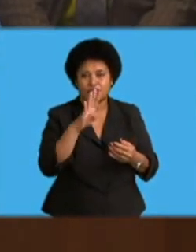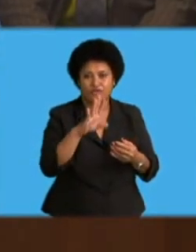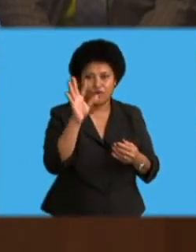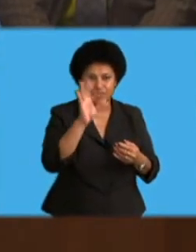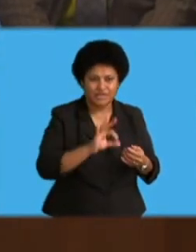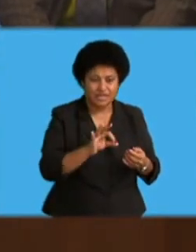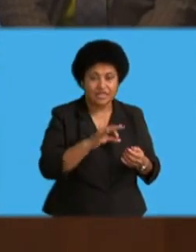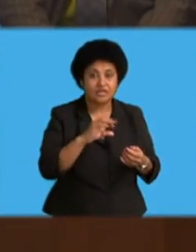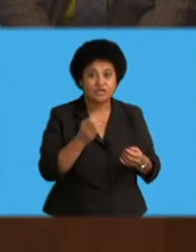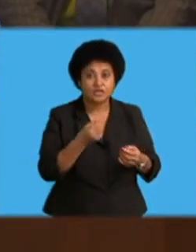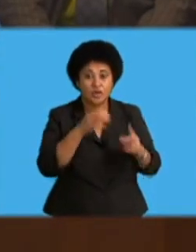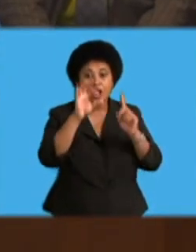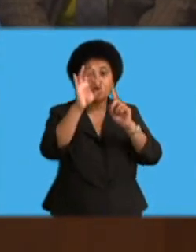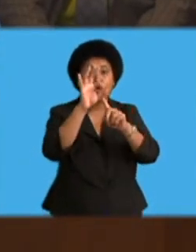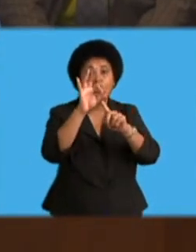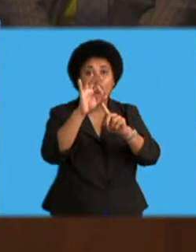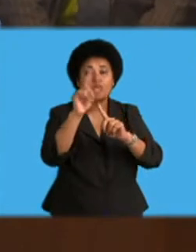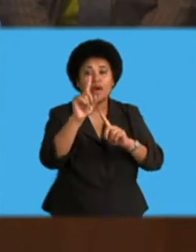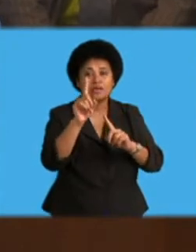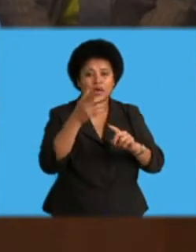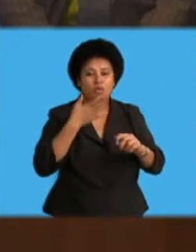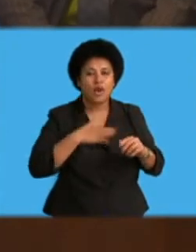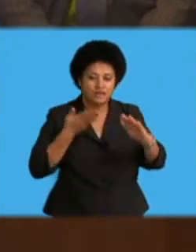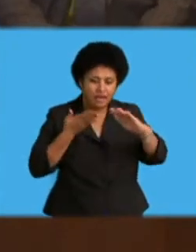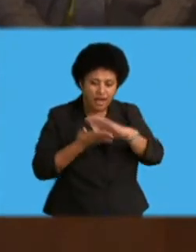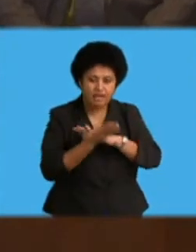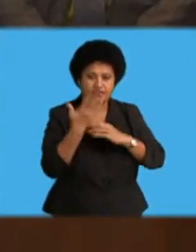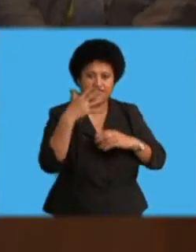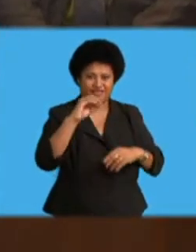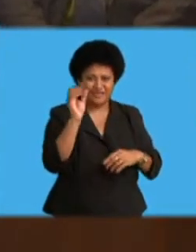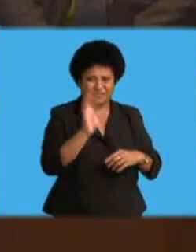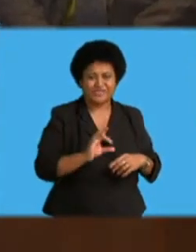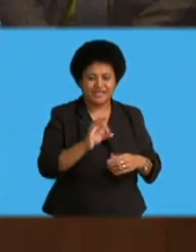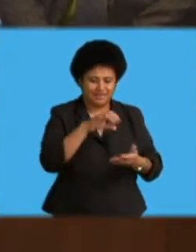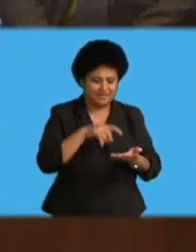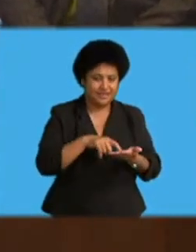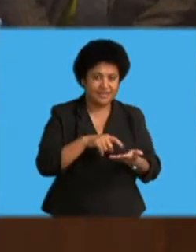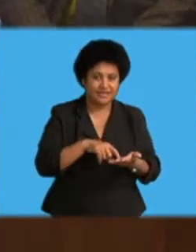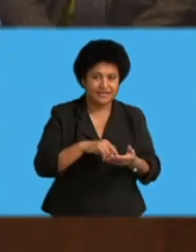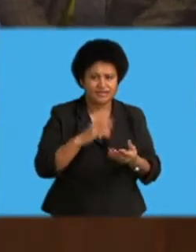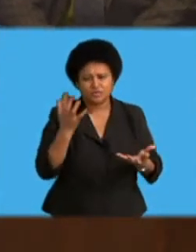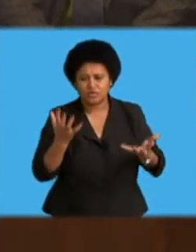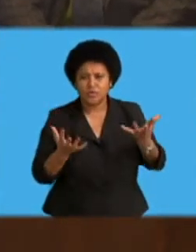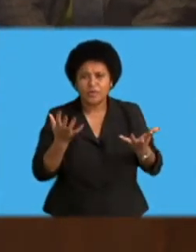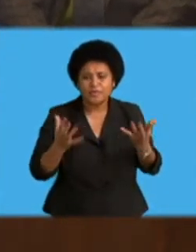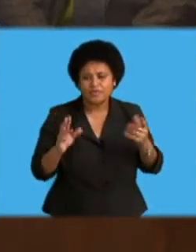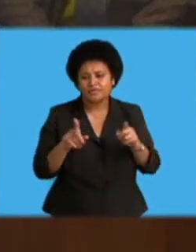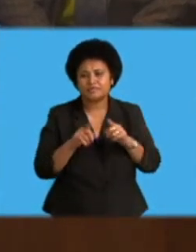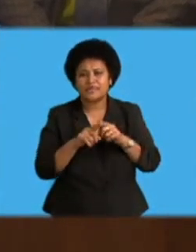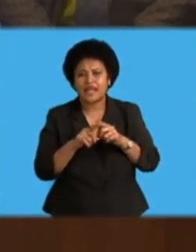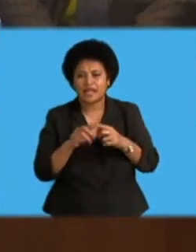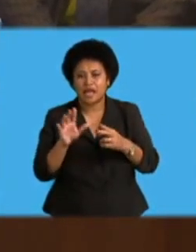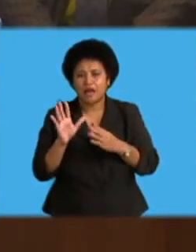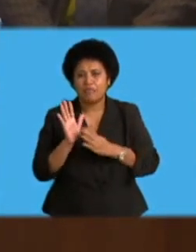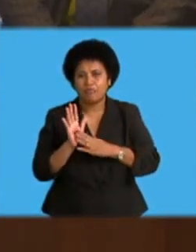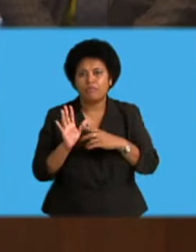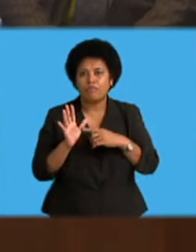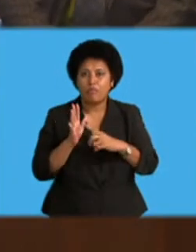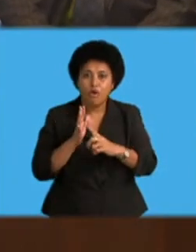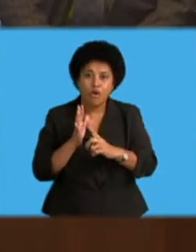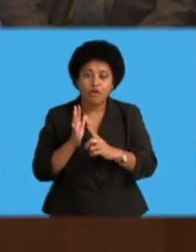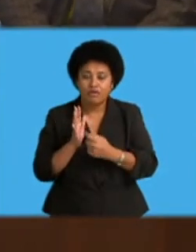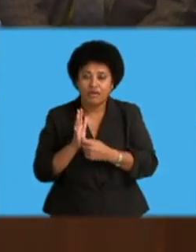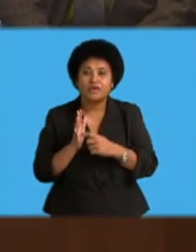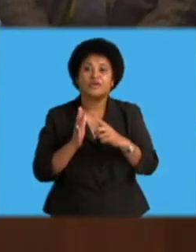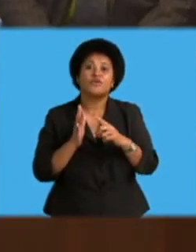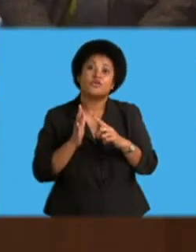keep this ratio below 50%, Madam Speaker. If you do look at comparable countries like Mauritius, debt to GDP ratio